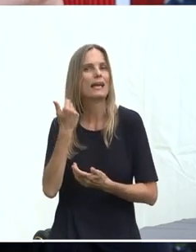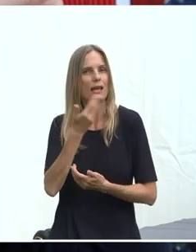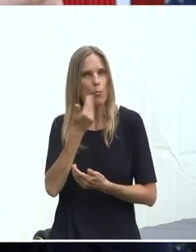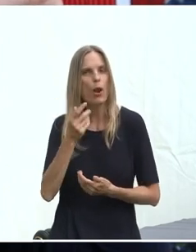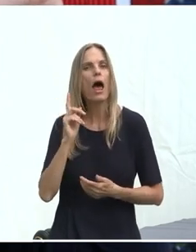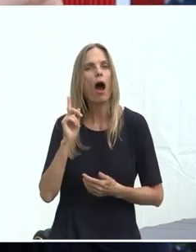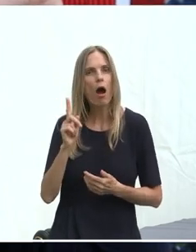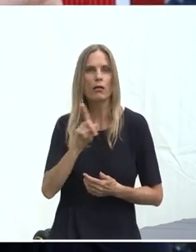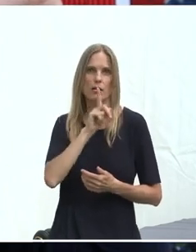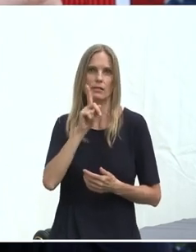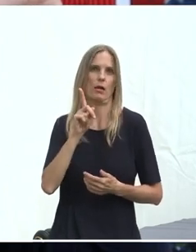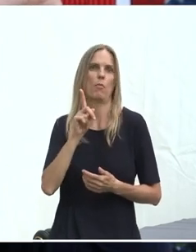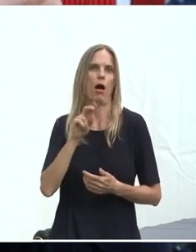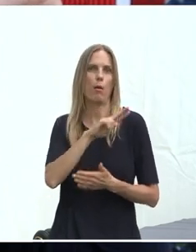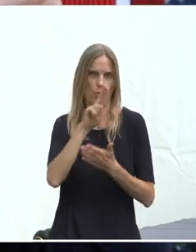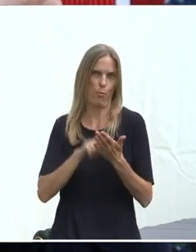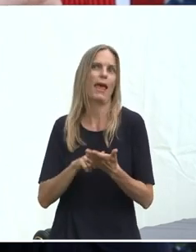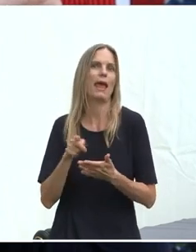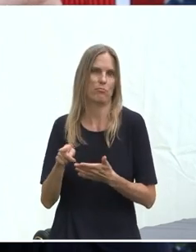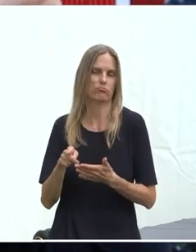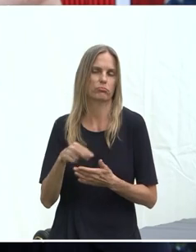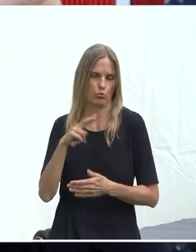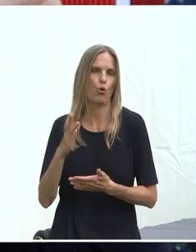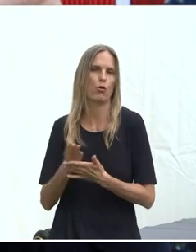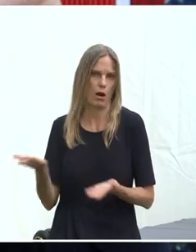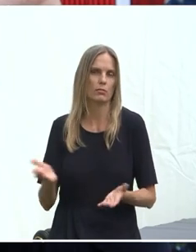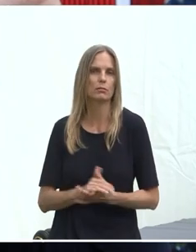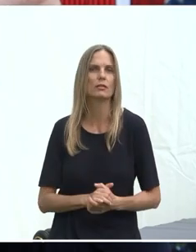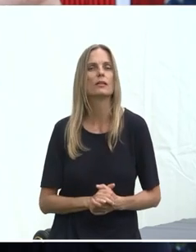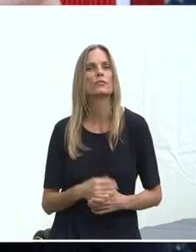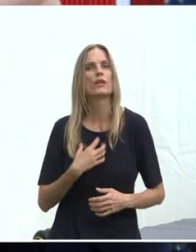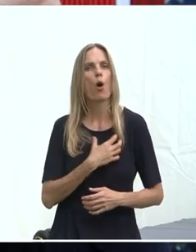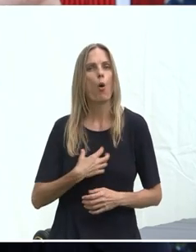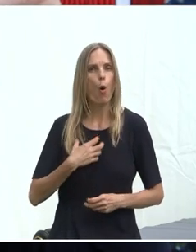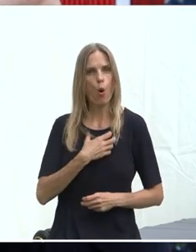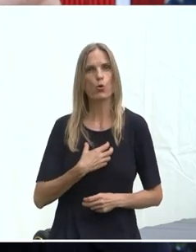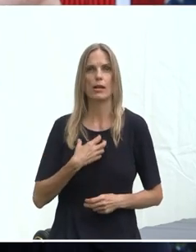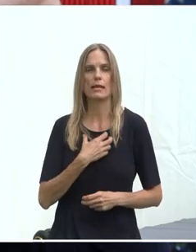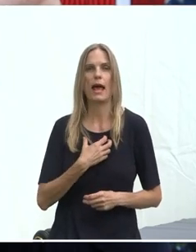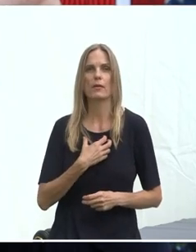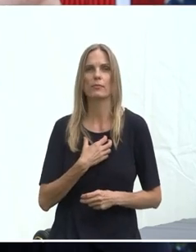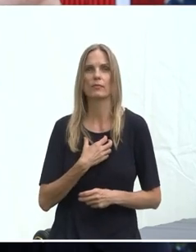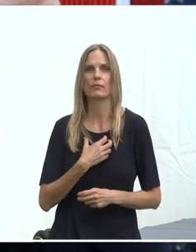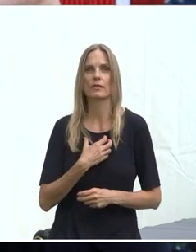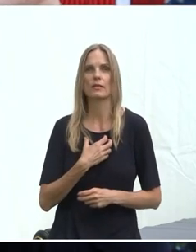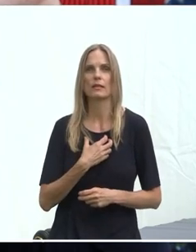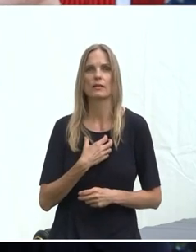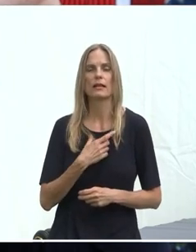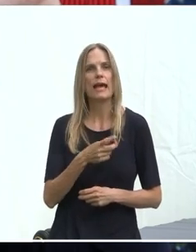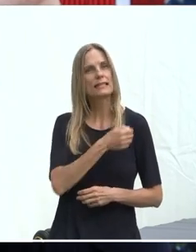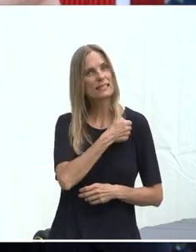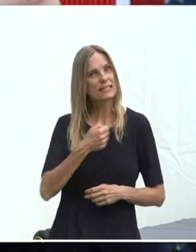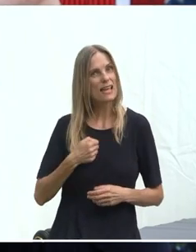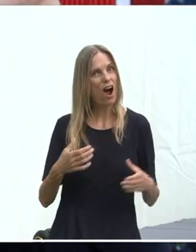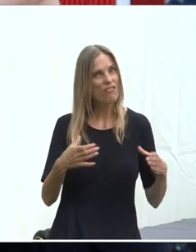the same problem in other areas, and it has been solved. It's important that also sectors like the armed forces